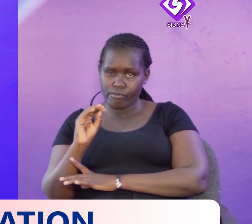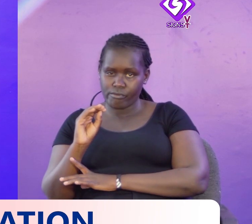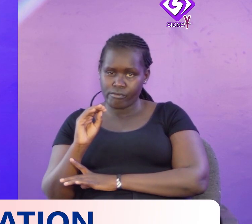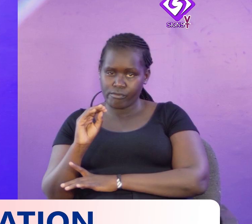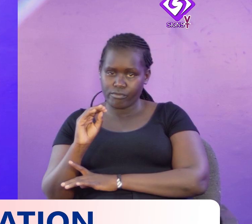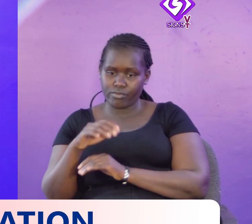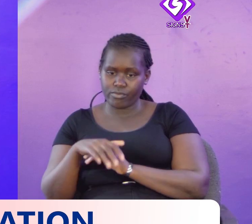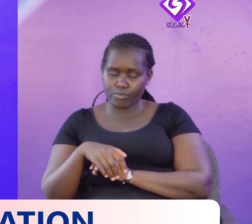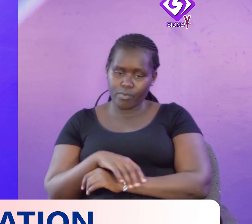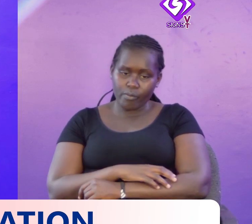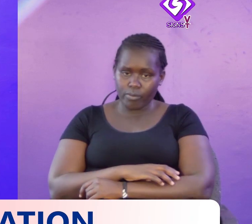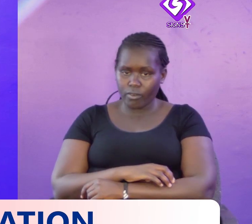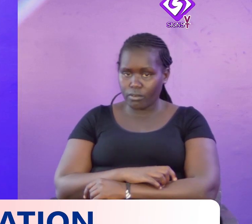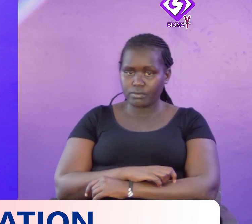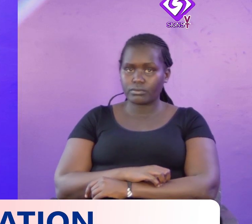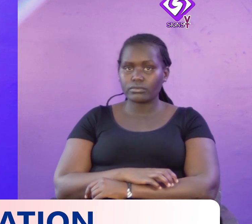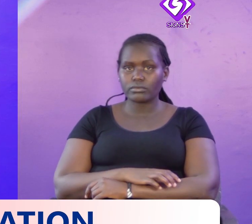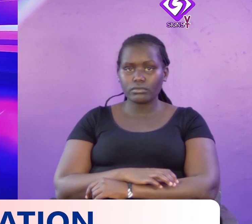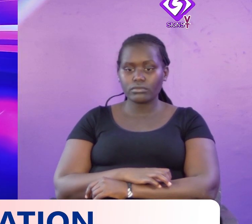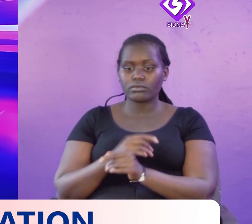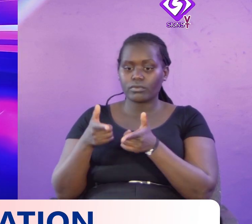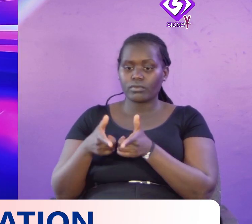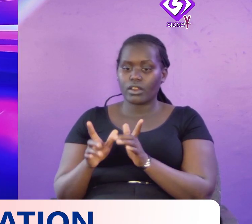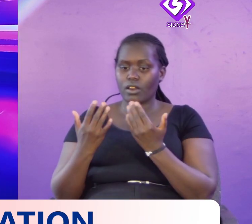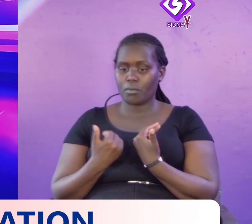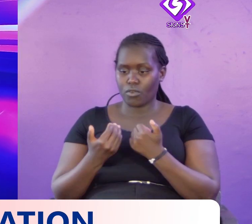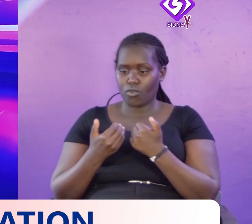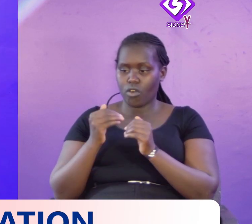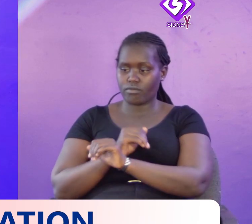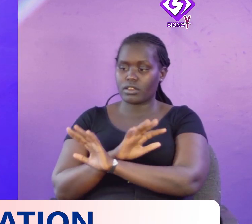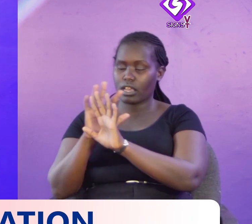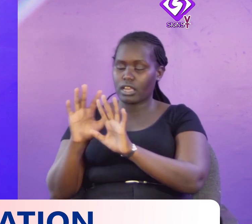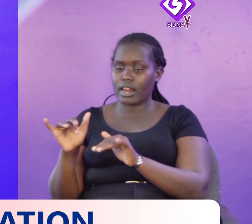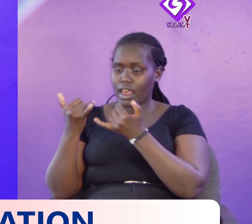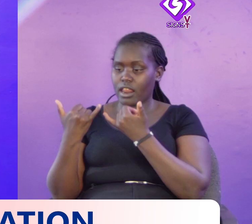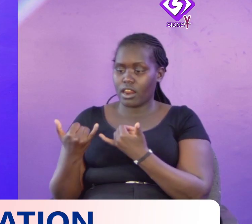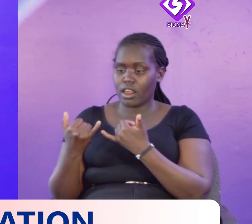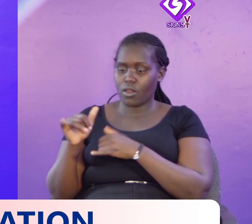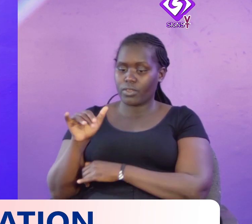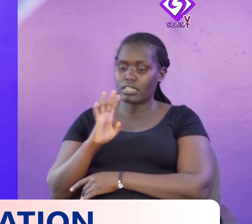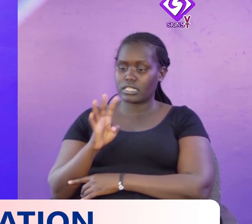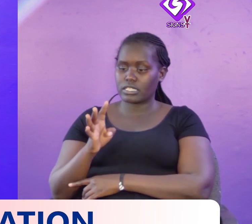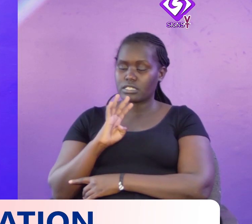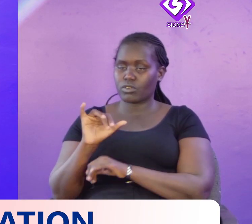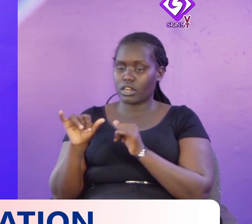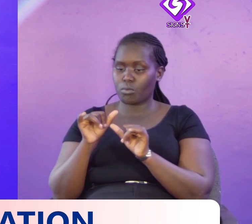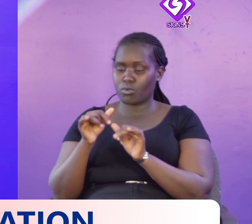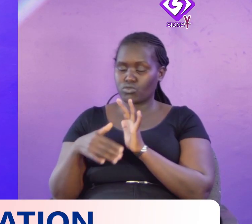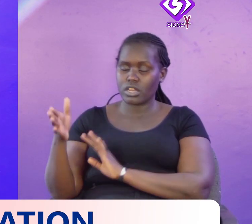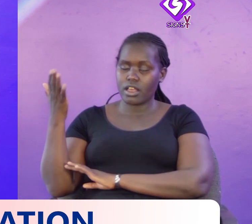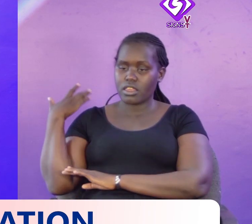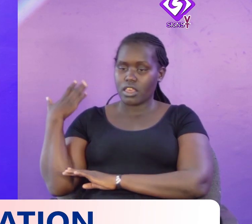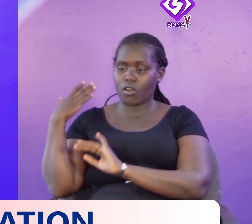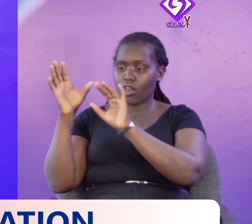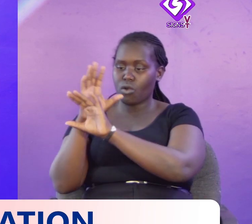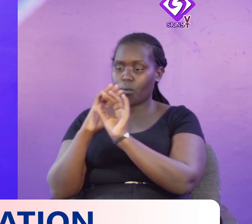Niombe ruhusa. Yes. So let me bring this clearly. Now that you've spoken of the former